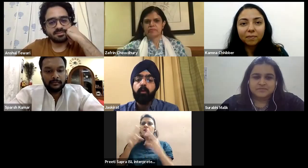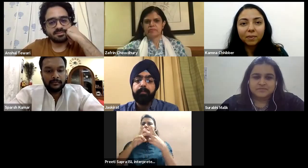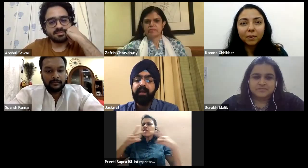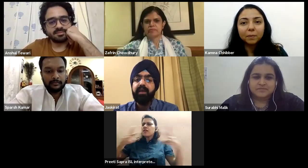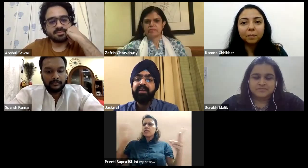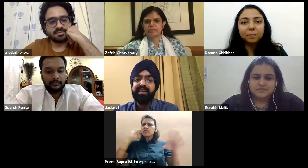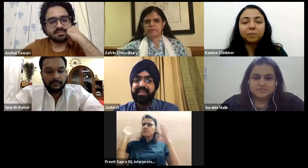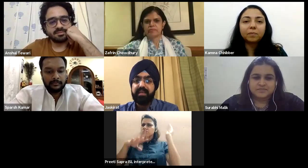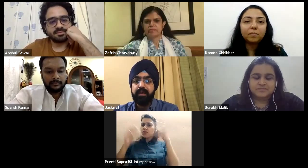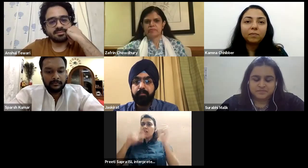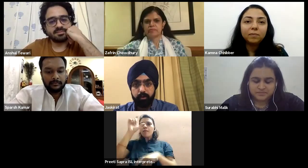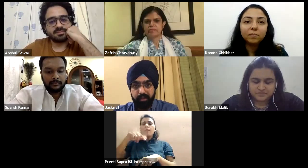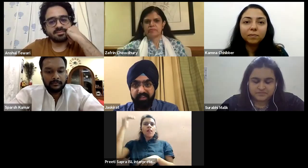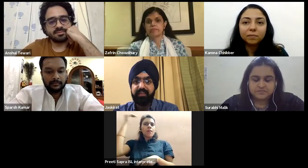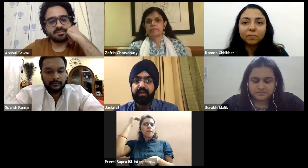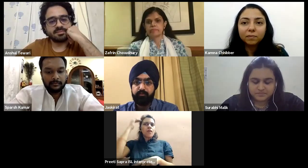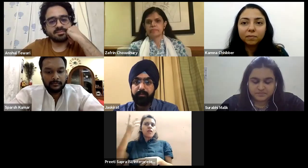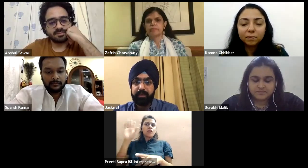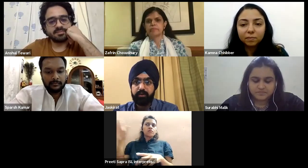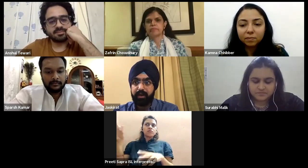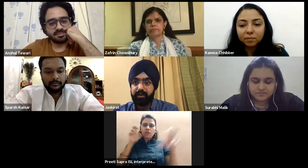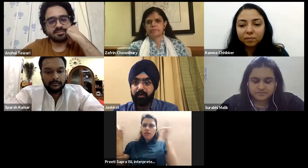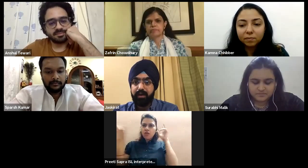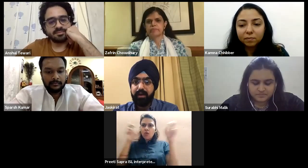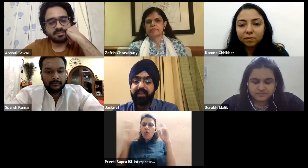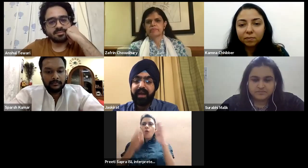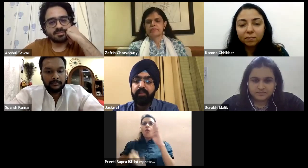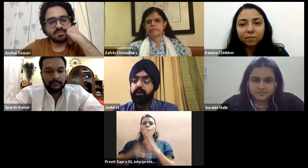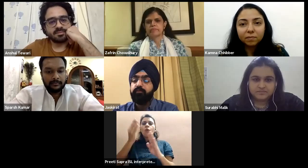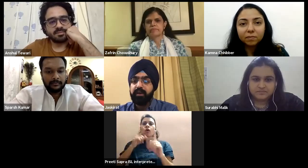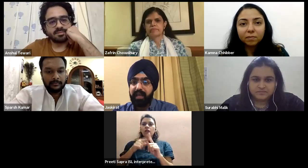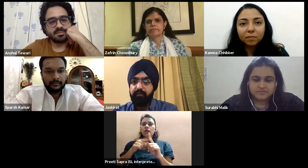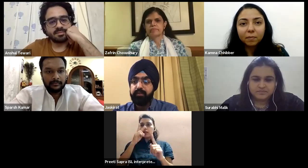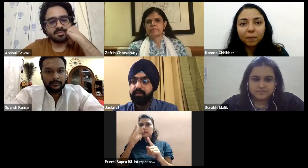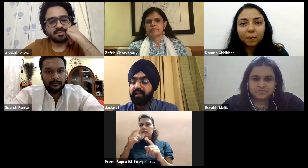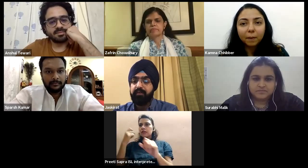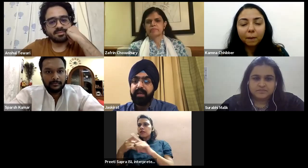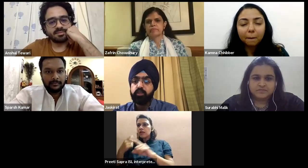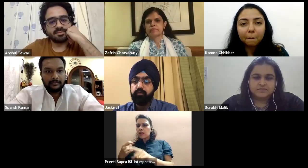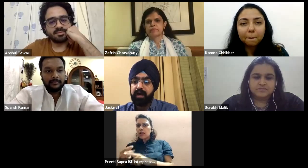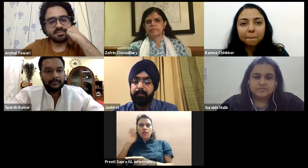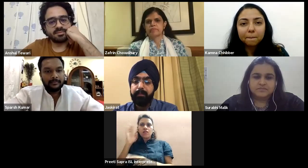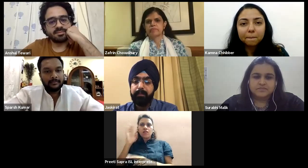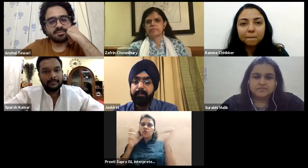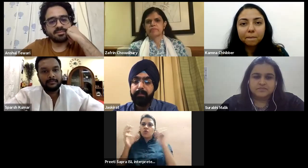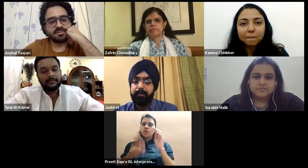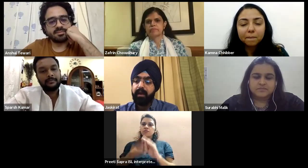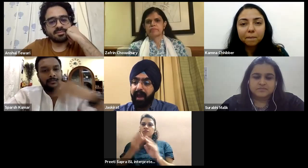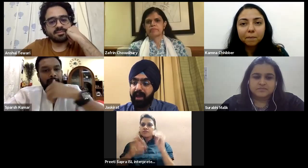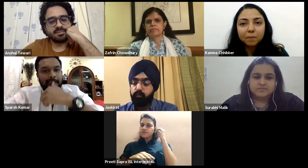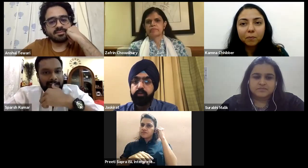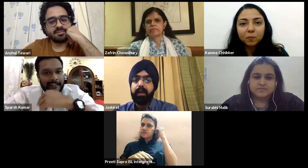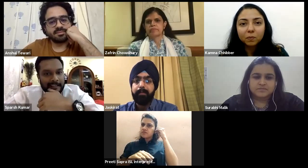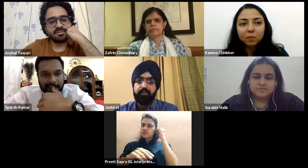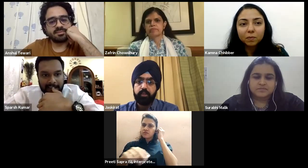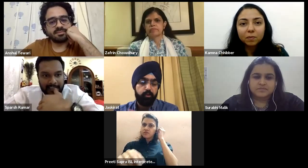not capable of properly, critically processing that information right now. And that is what we are dealing with this avalanche of unlimited YouTube